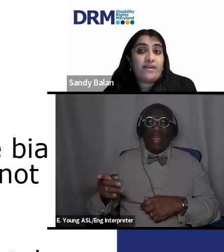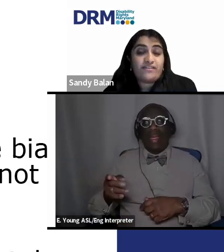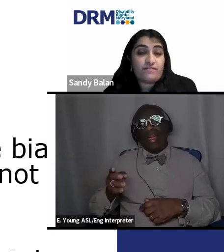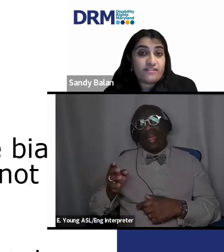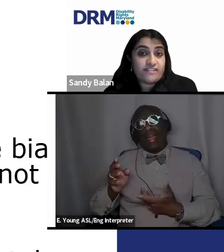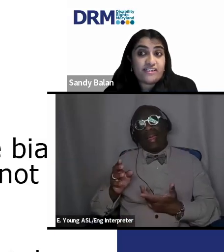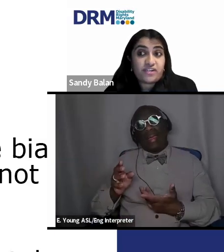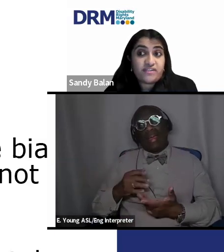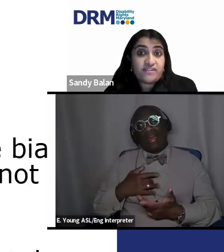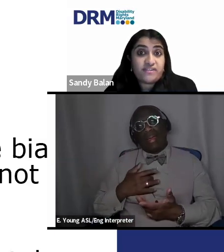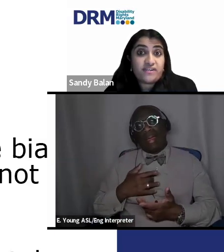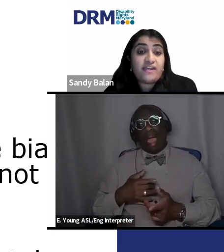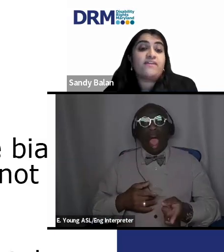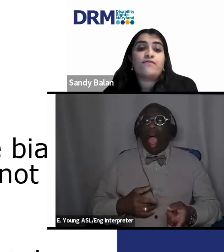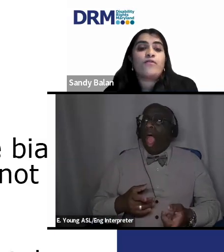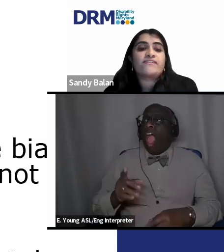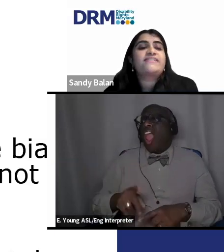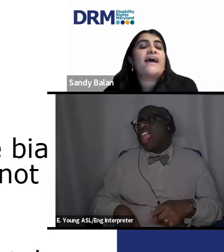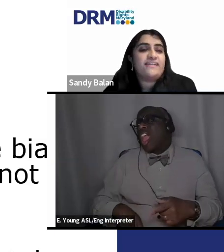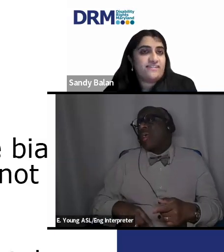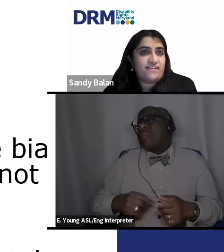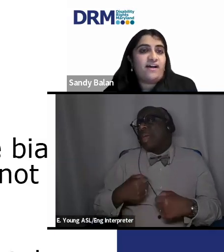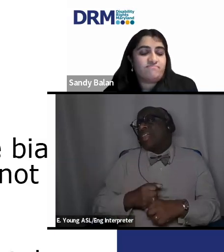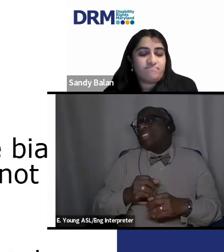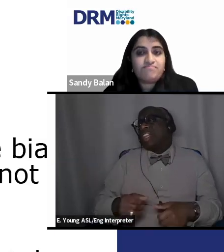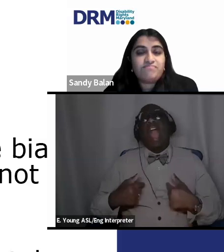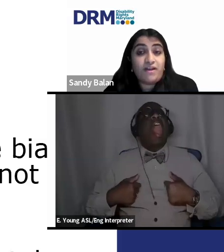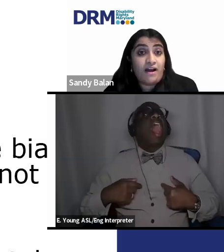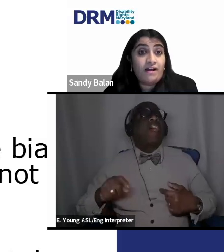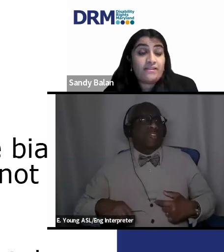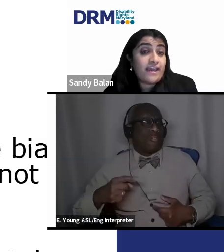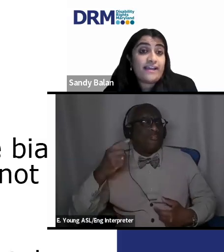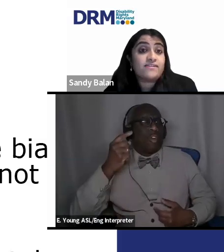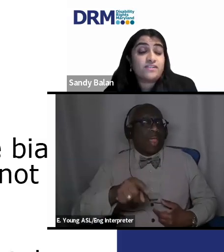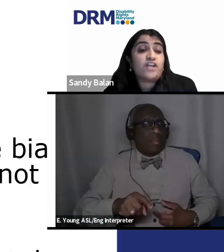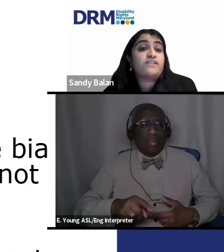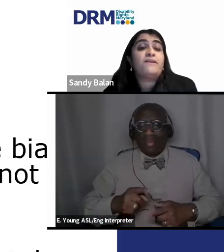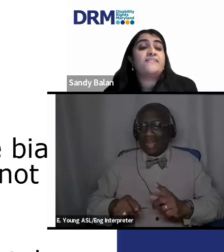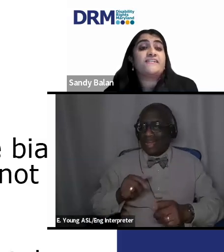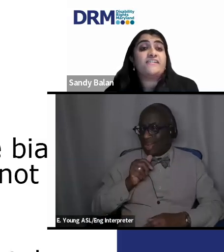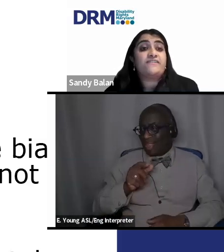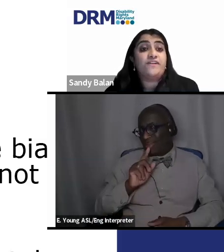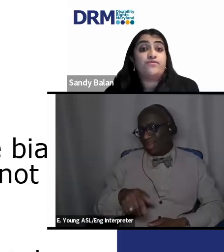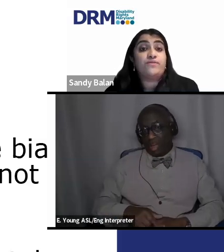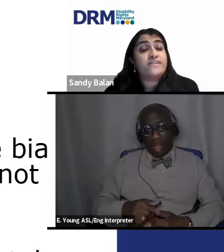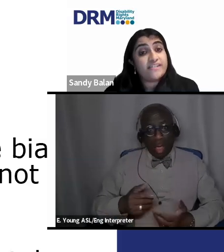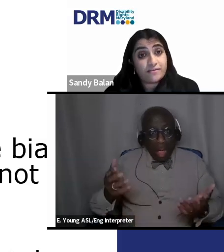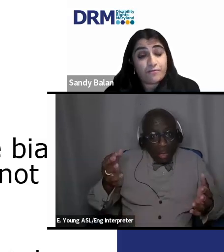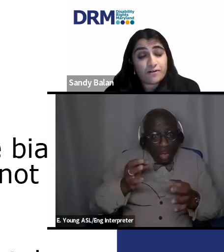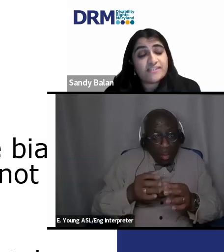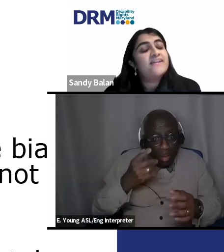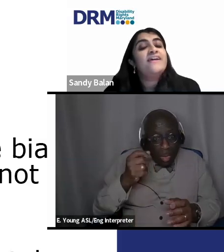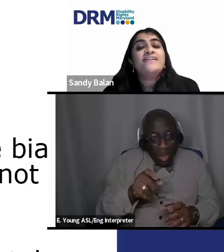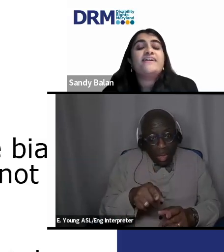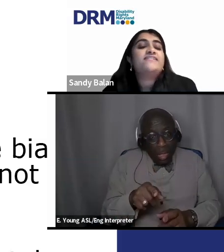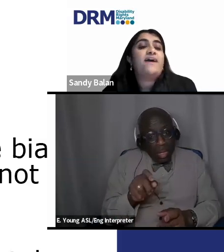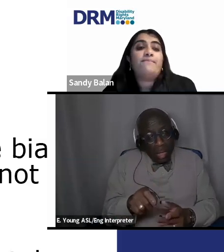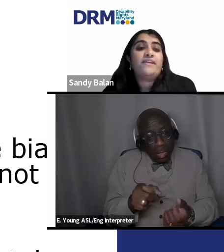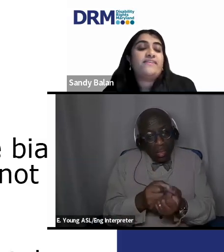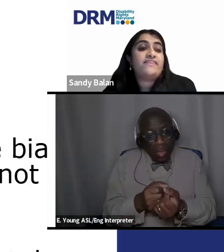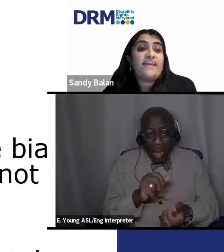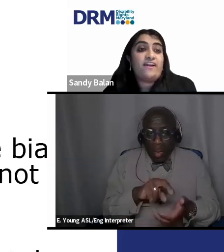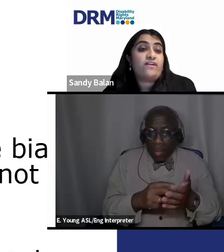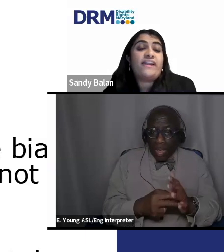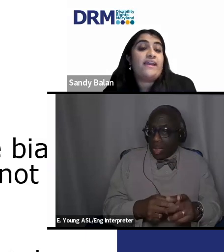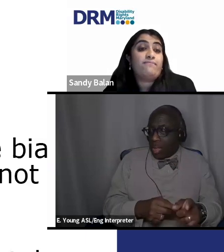they cannot make their own decisions. And of course, that is not the case. Just because an individual needs supports does